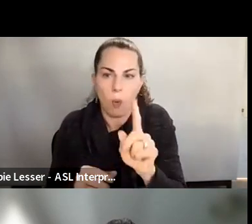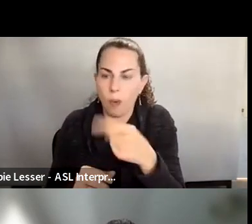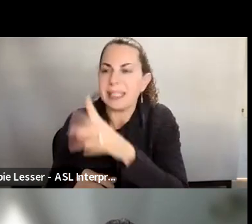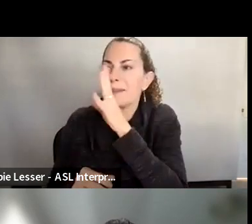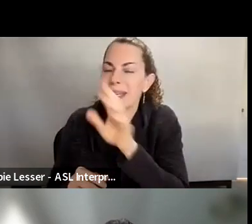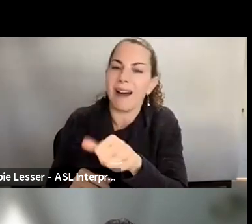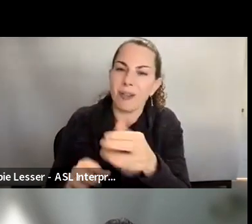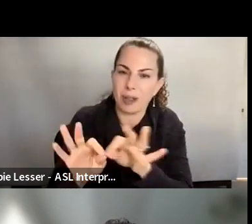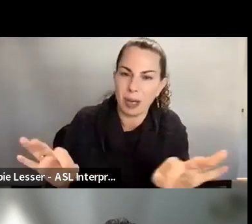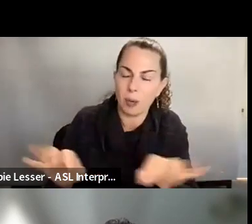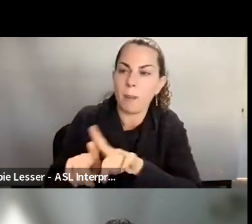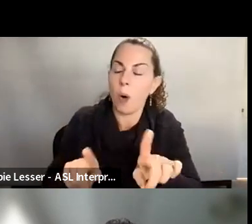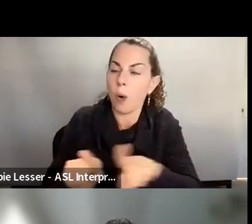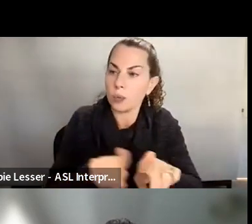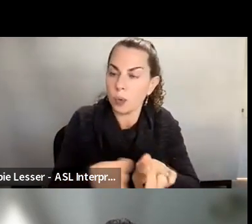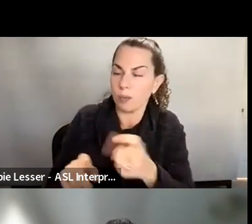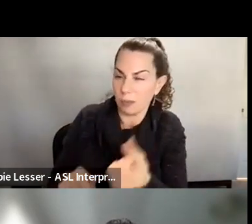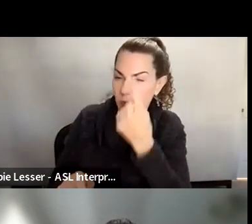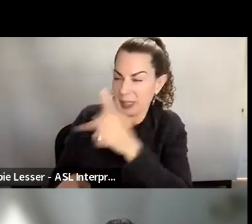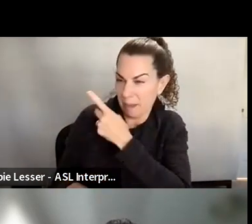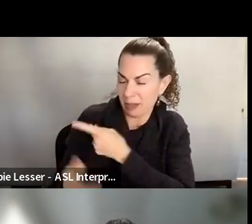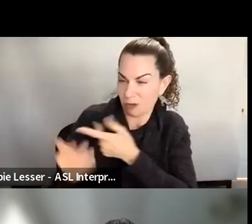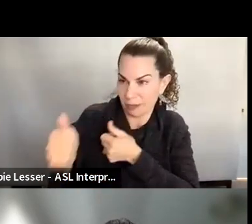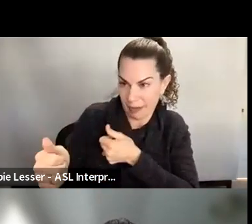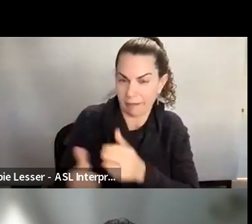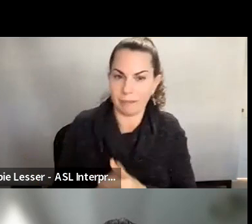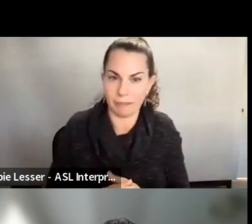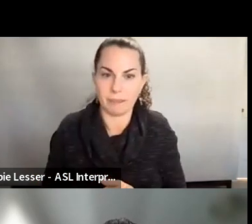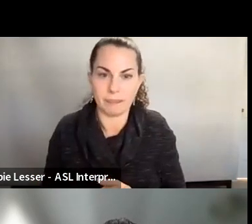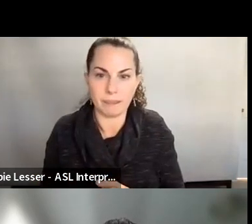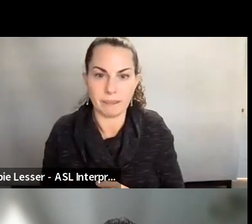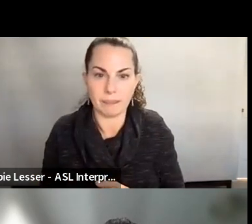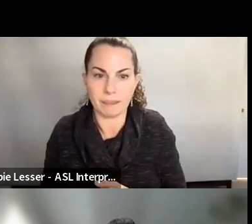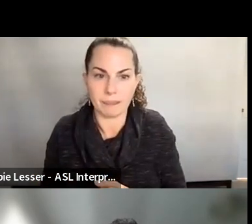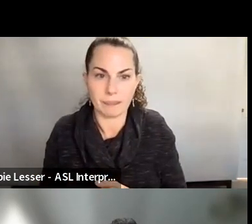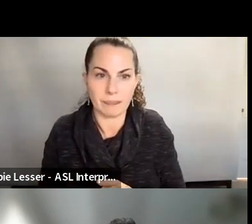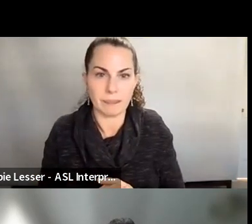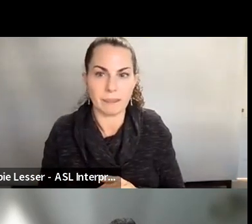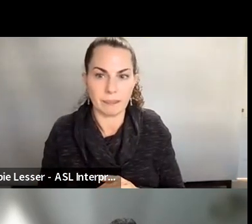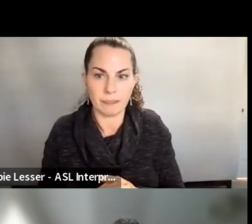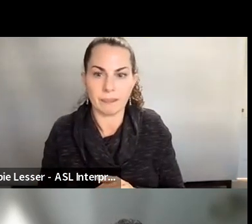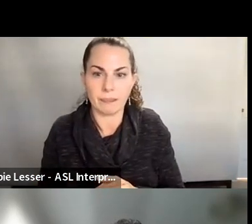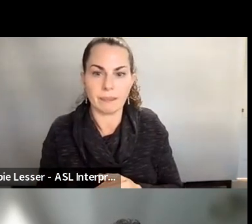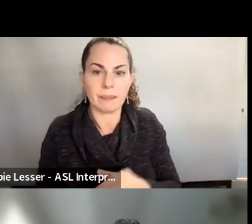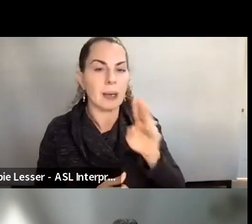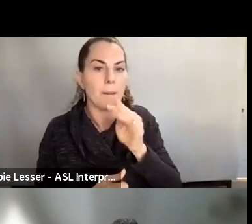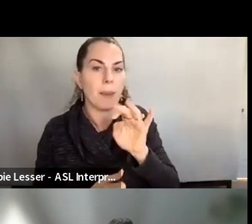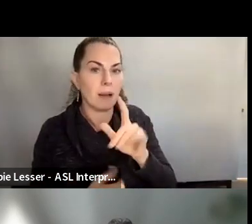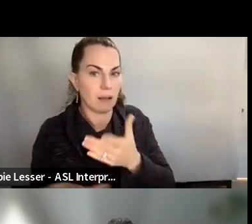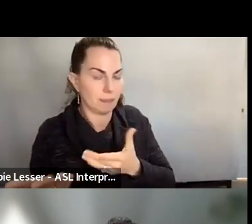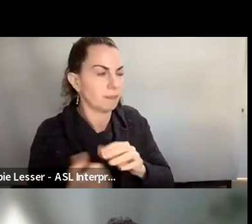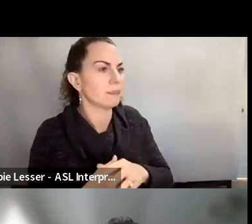understand what that patient is saying. And Andy, I was going to say